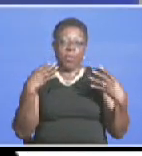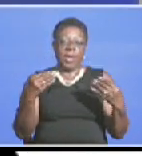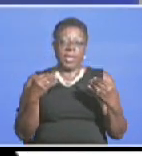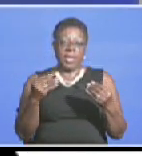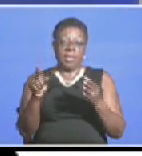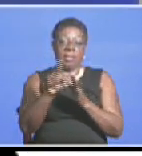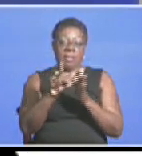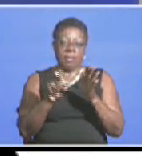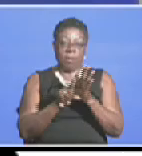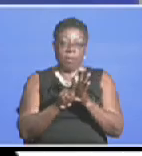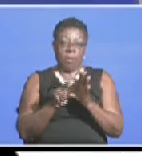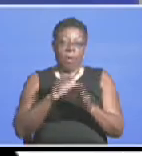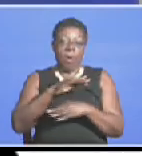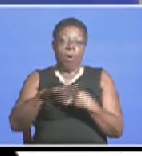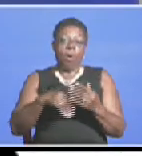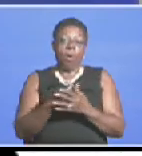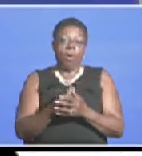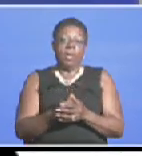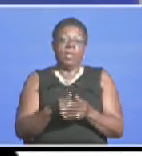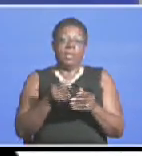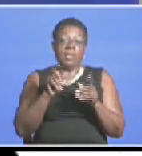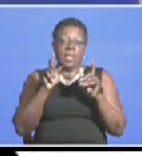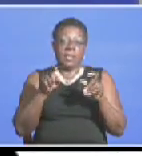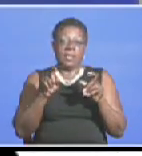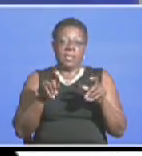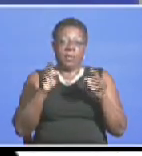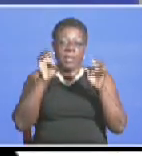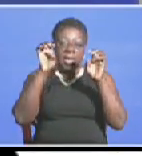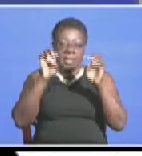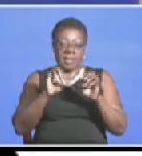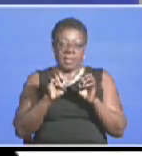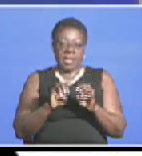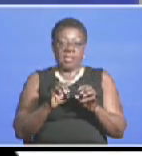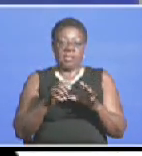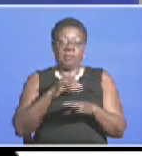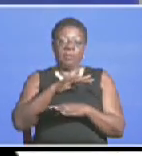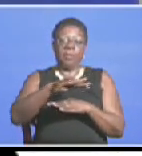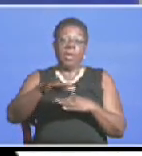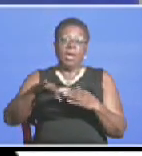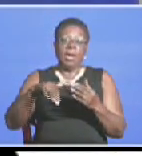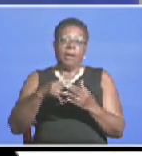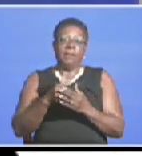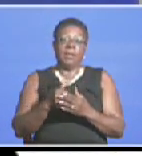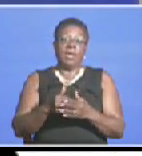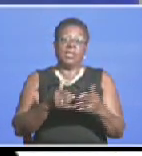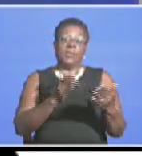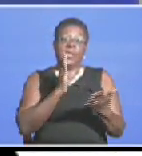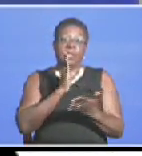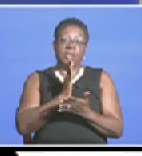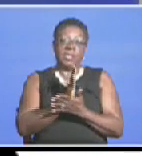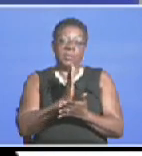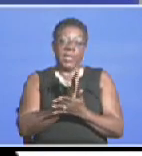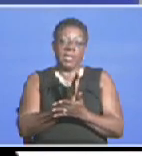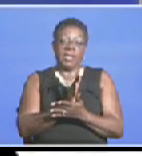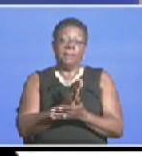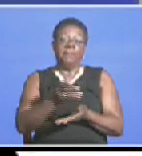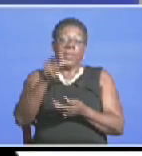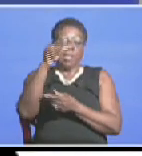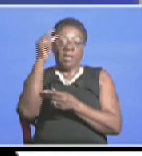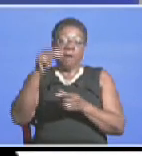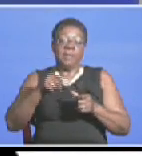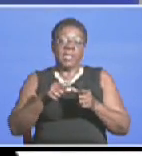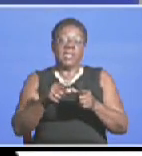All repatriation exercises for individuals in and from the affected areas have been suspended. The government continues to